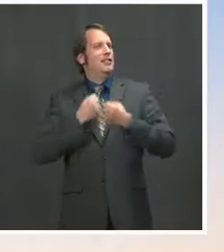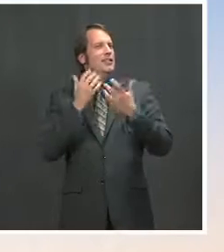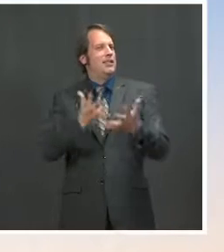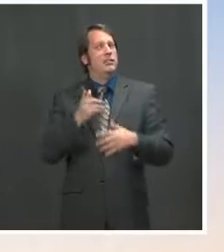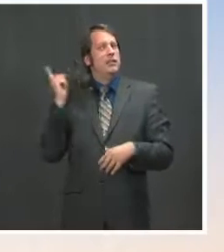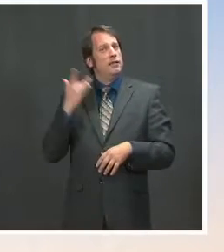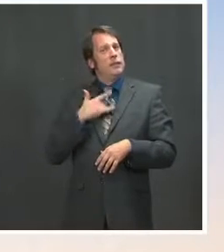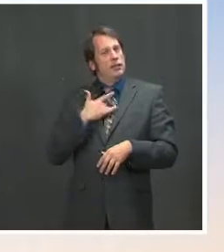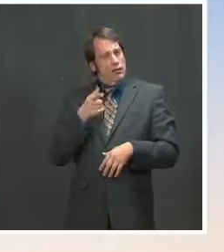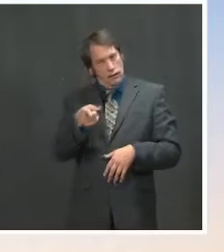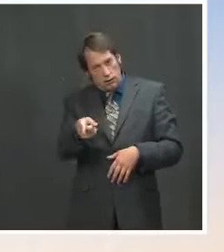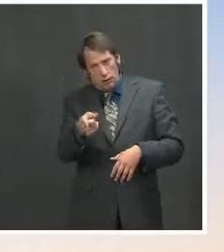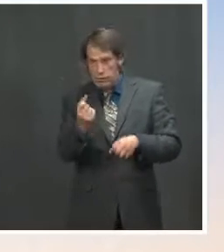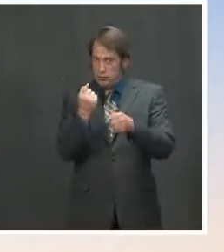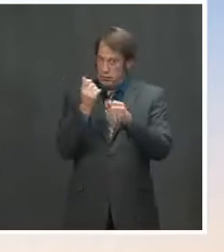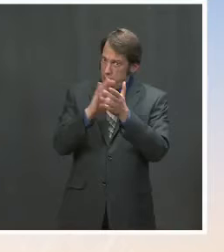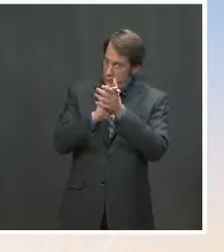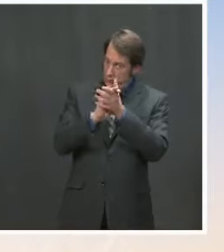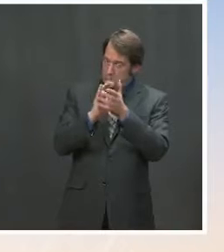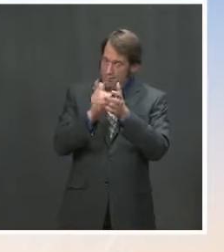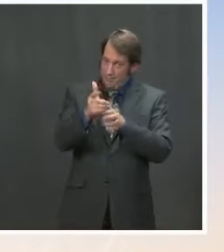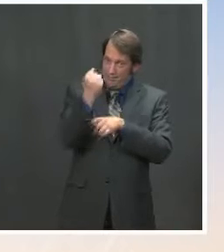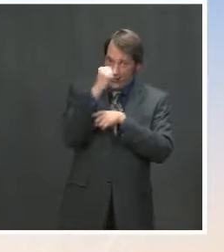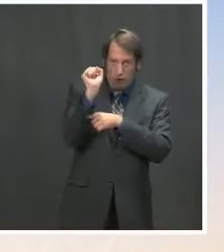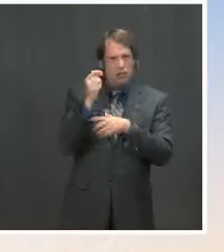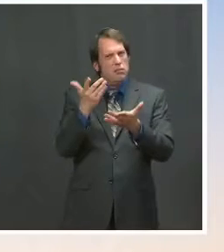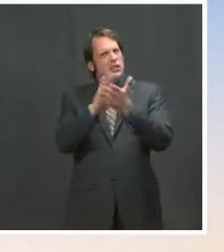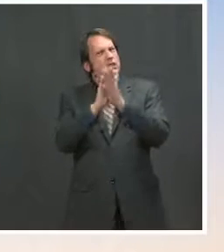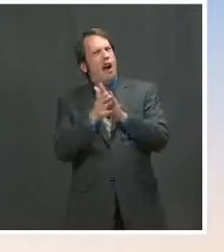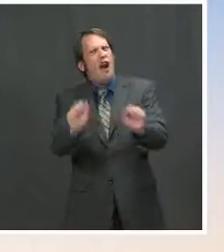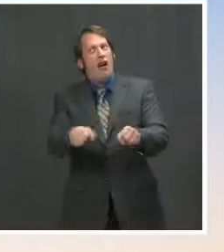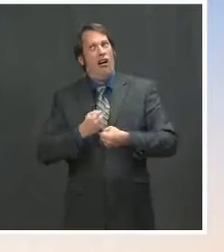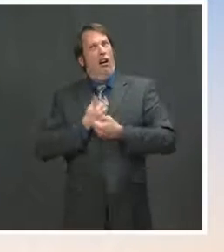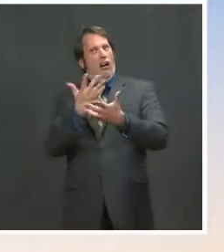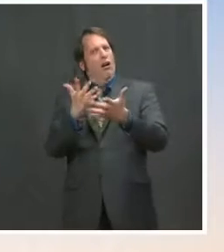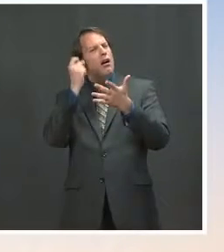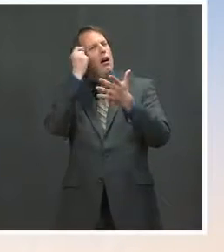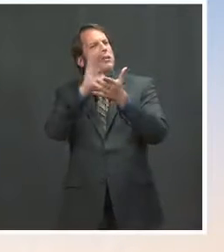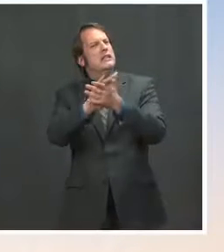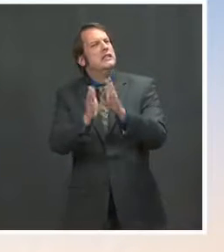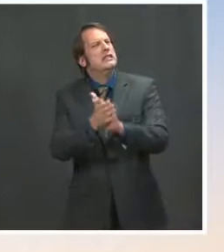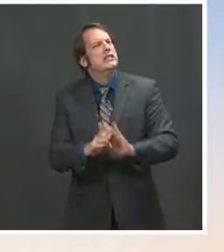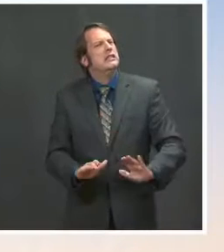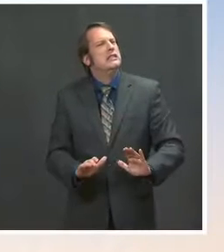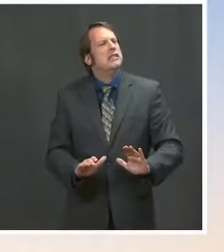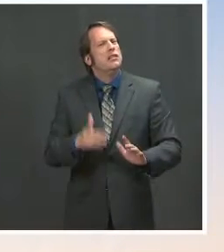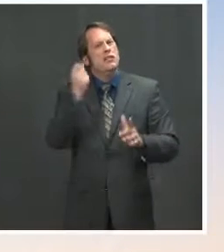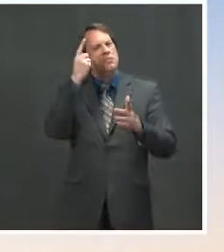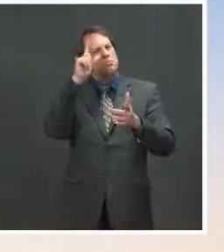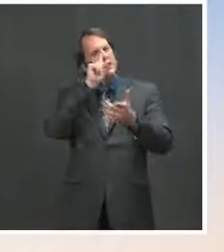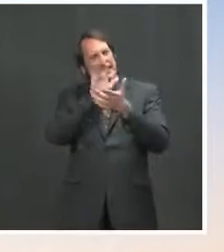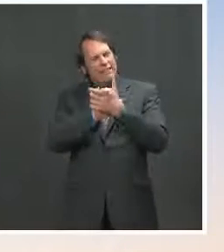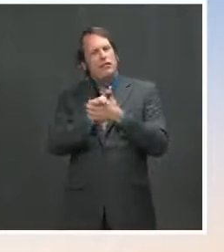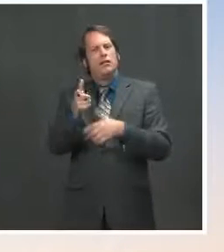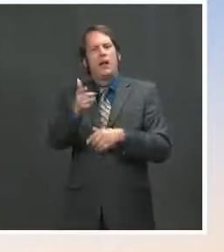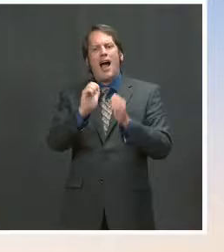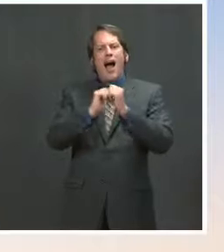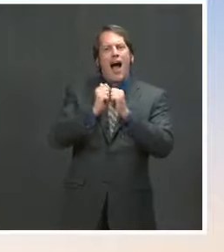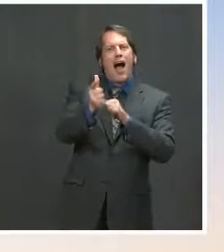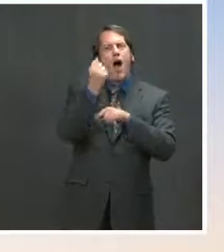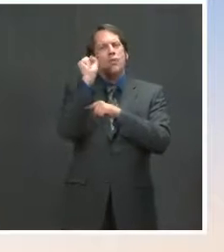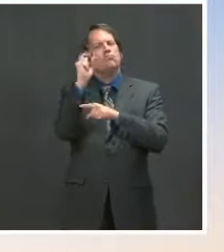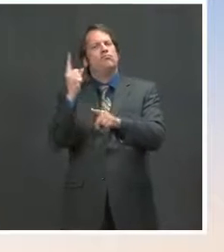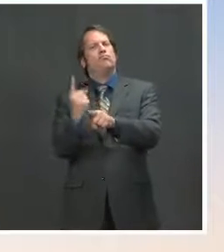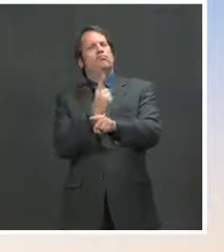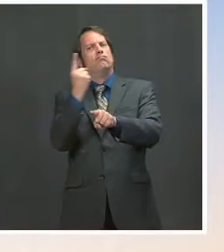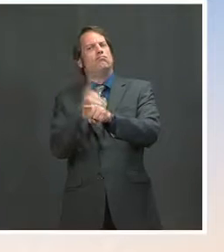to call for and what he continues to believe is the right way to approach responding. Okay, thank you. And on the refugee cap, you were saying that there